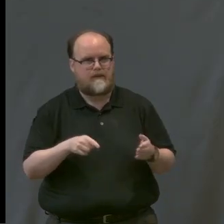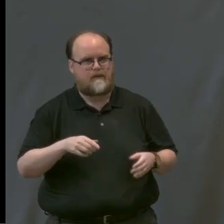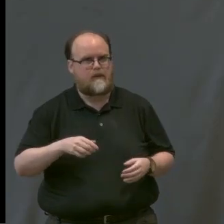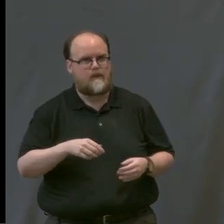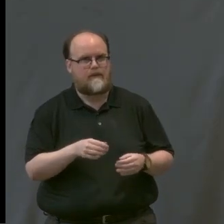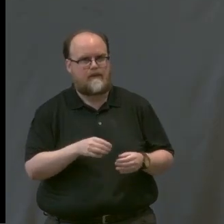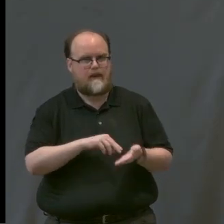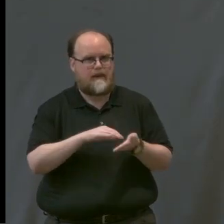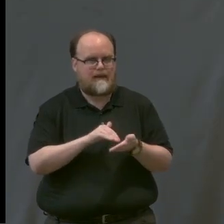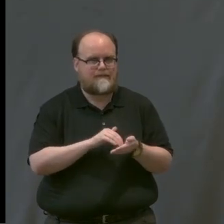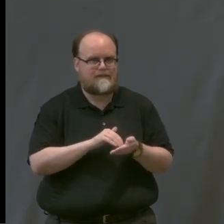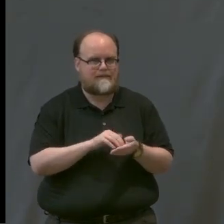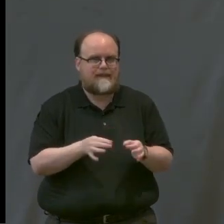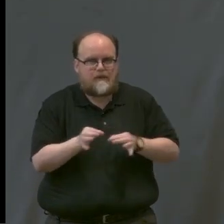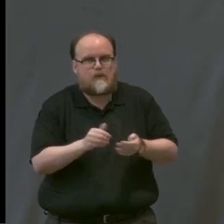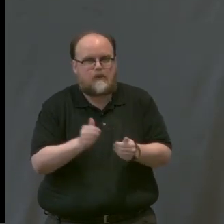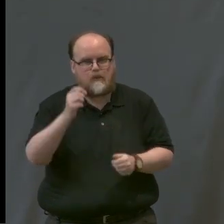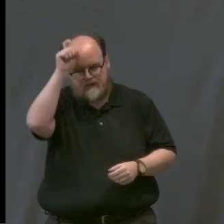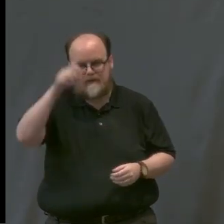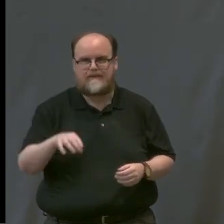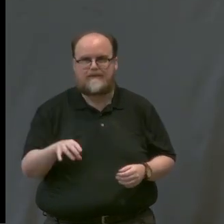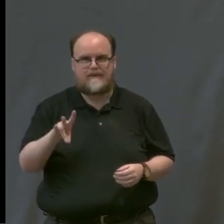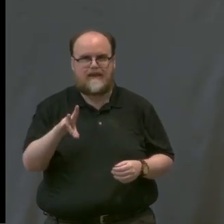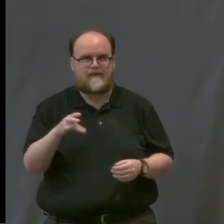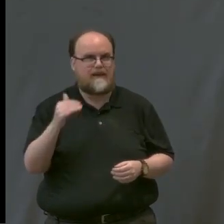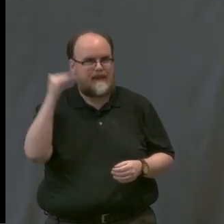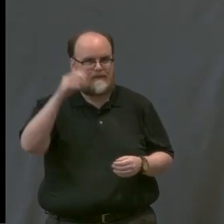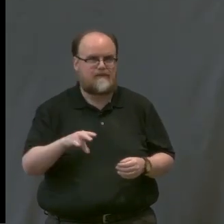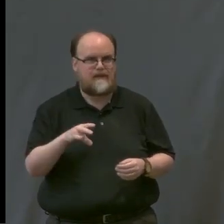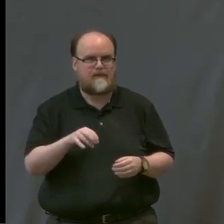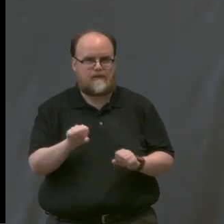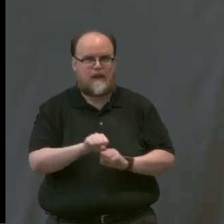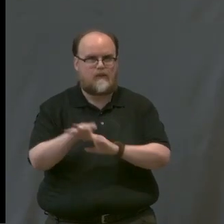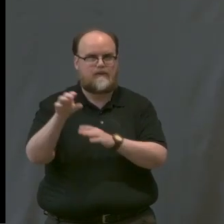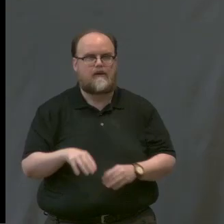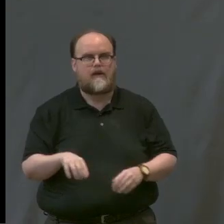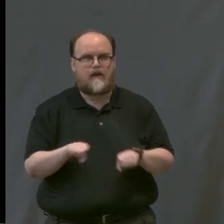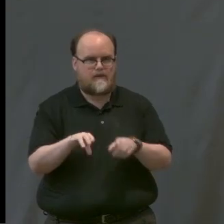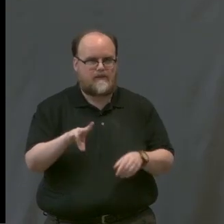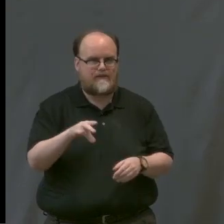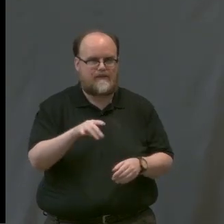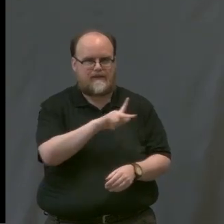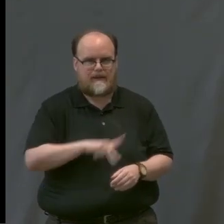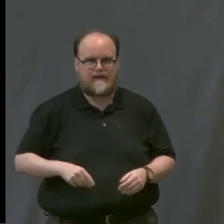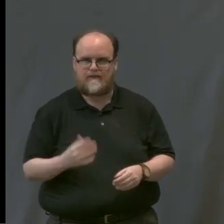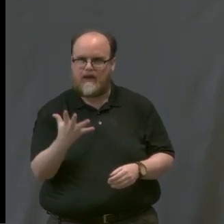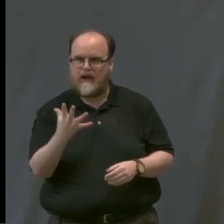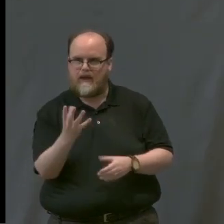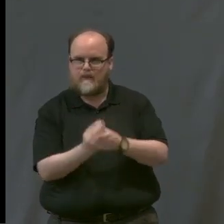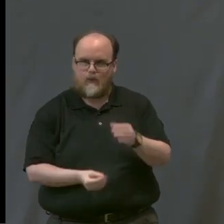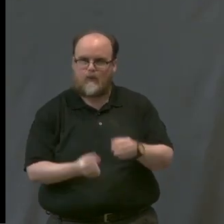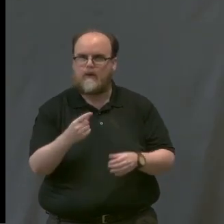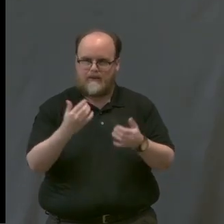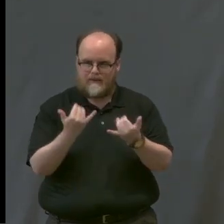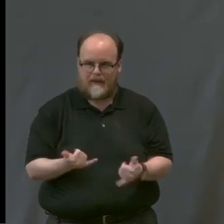are 7 mountains on which the woman sits. There are also 7 kings. 5 have fallen, 1